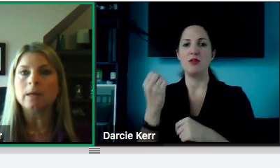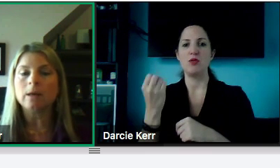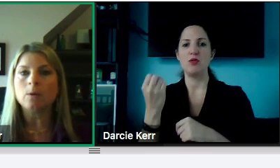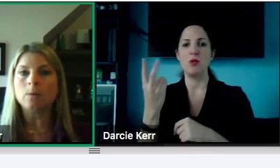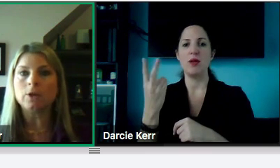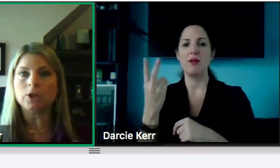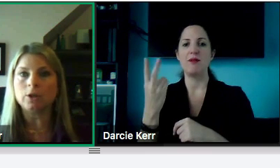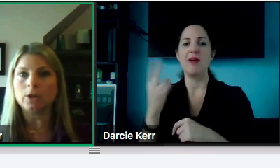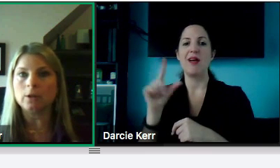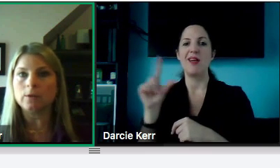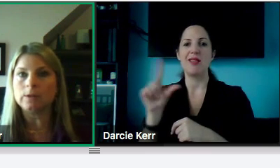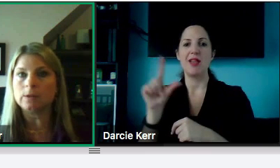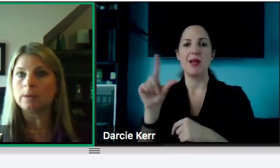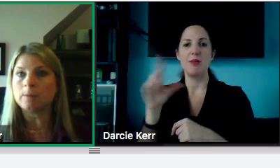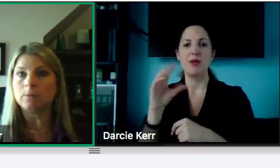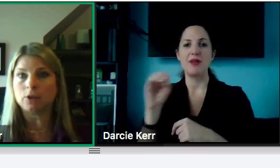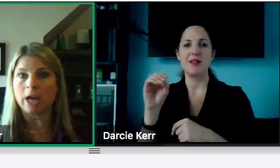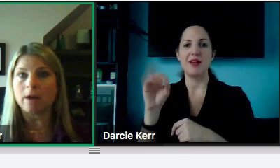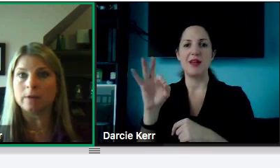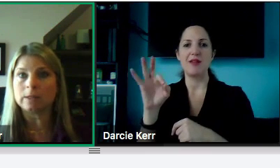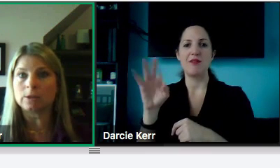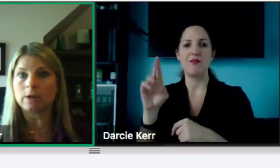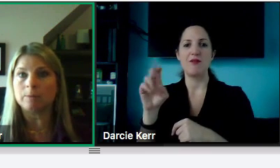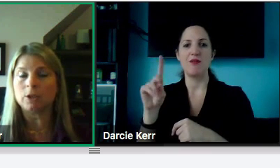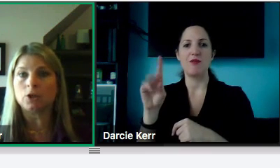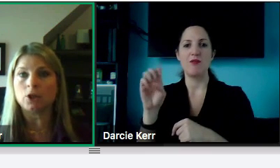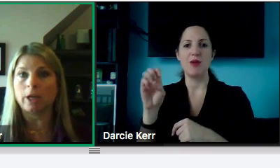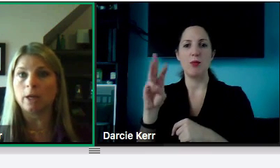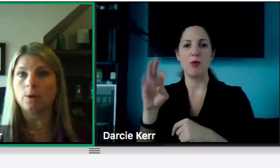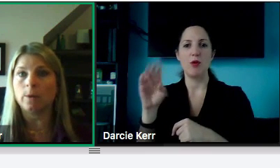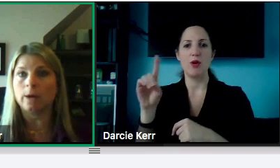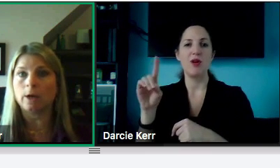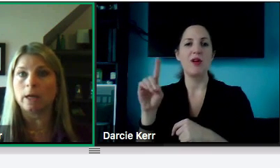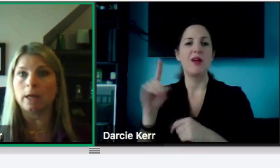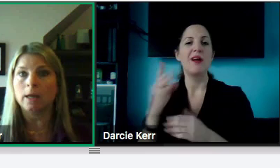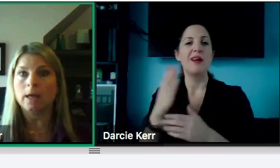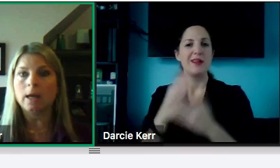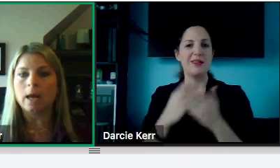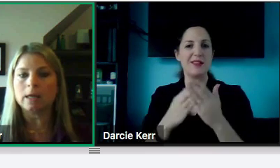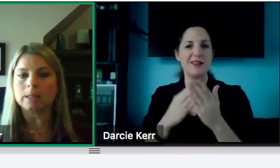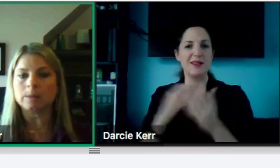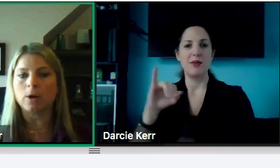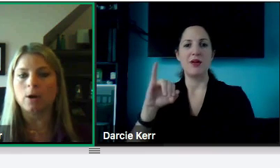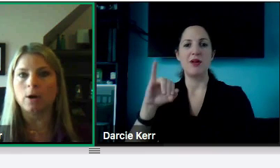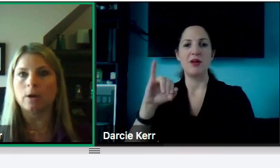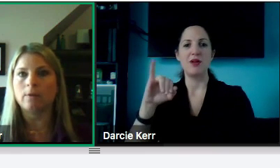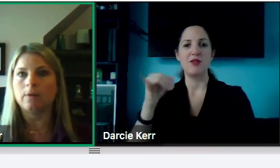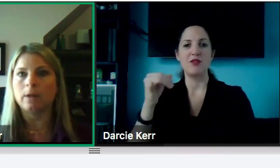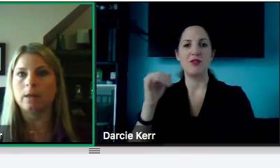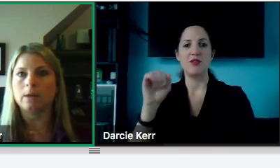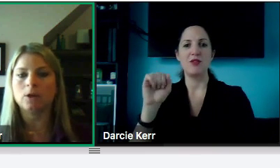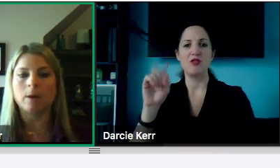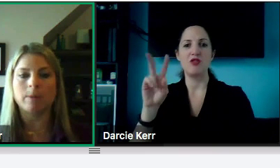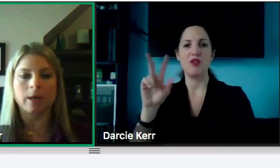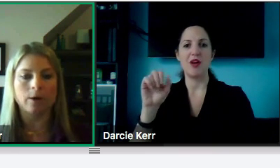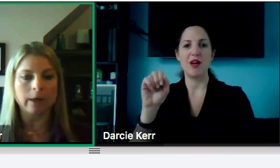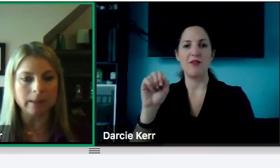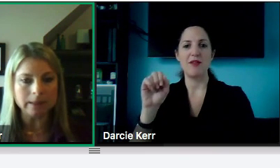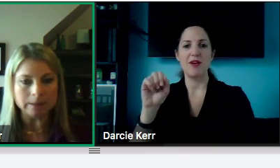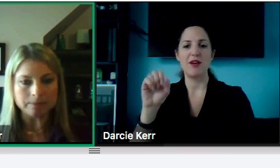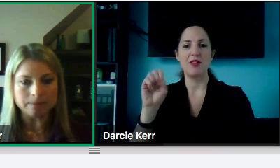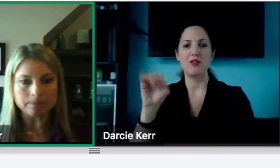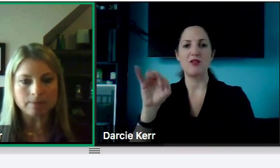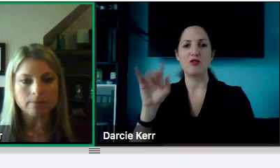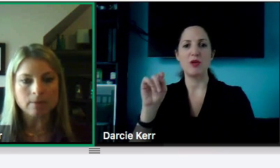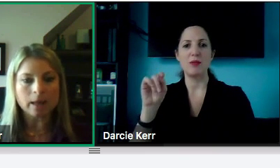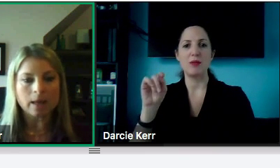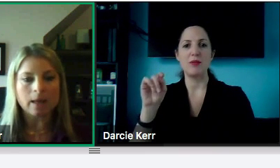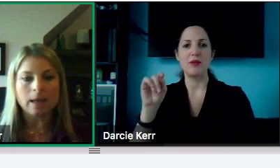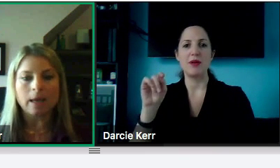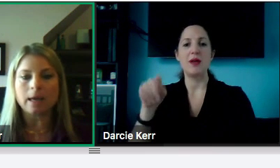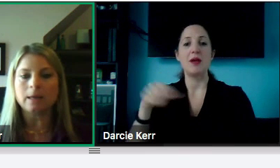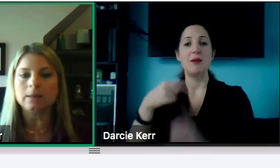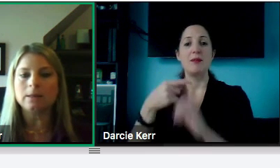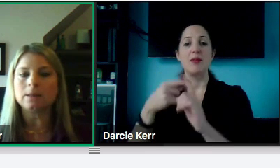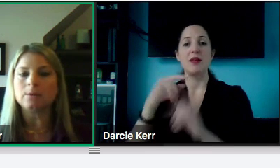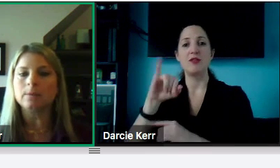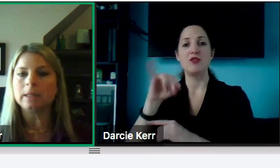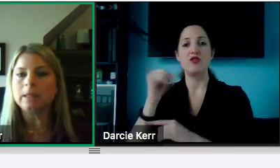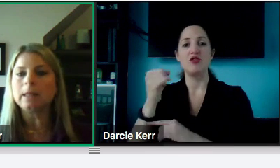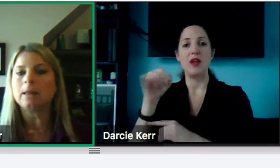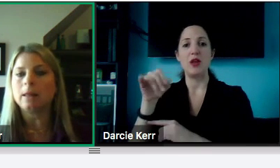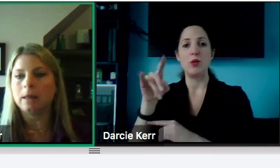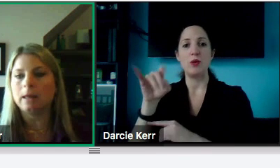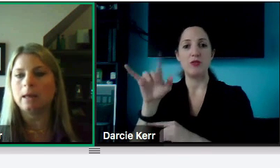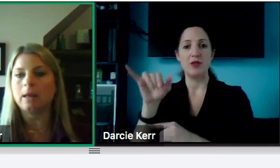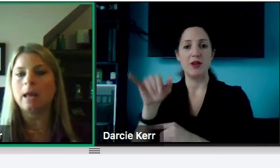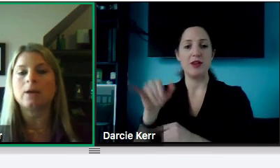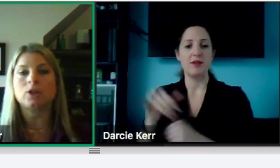frameworks, which includes some JavaScript and jQuery as part of the topic areas. And